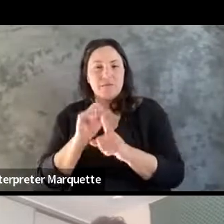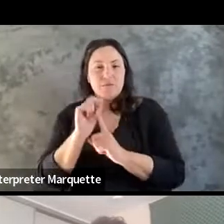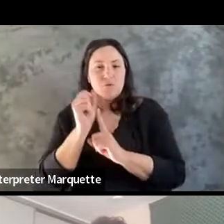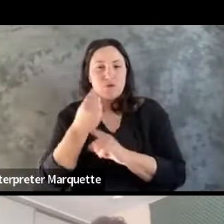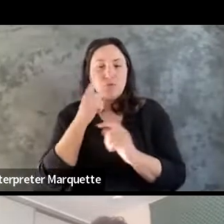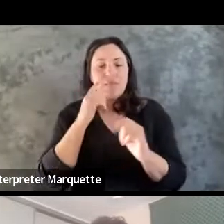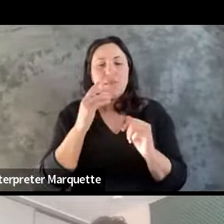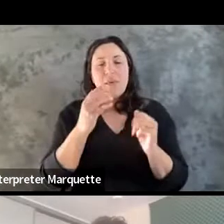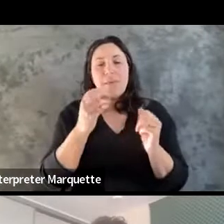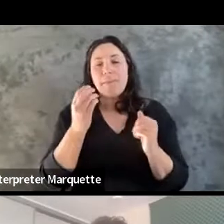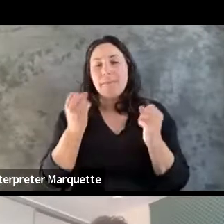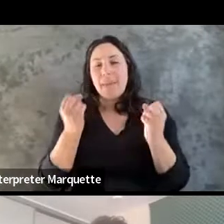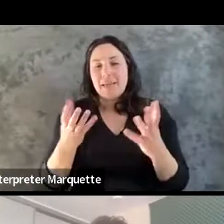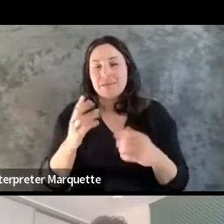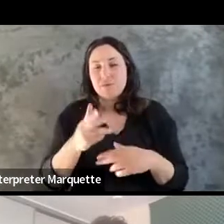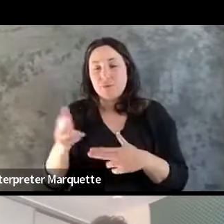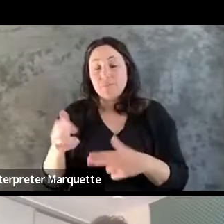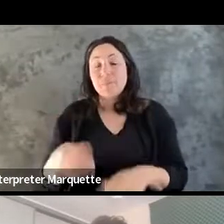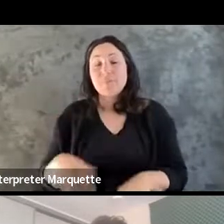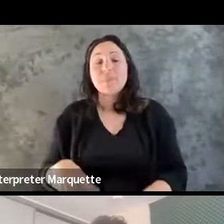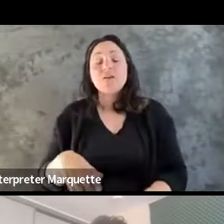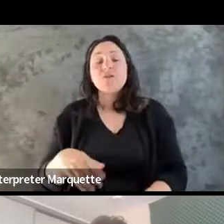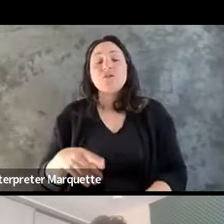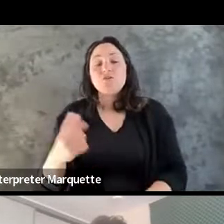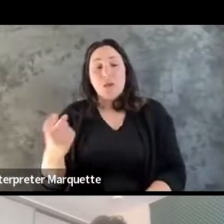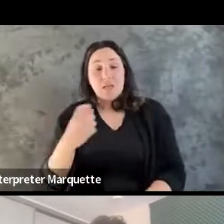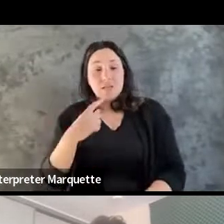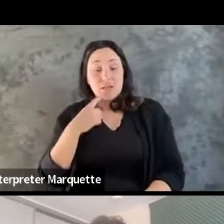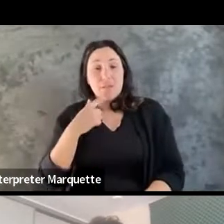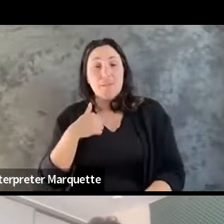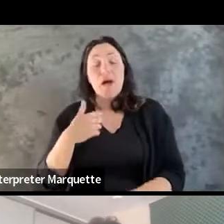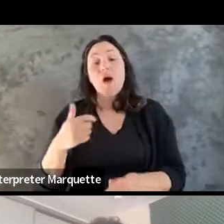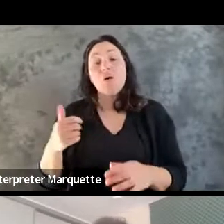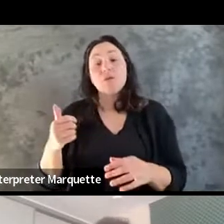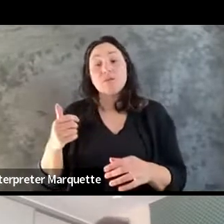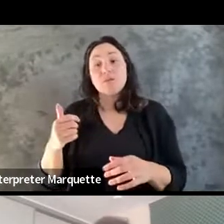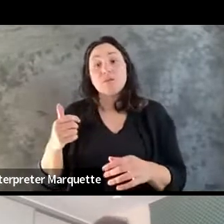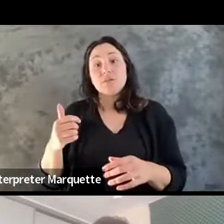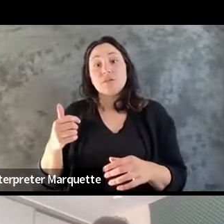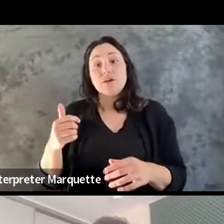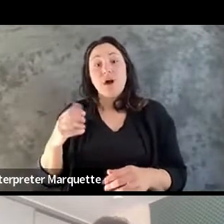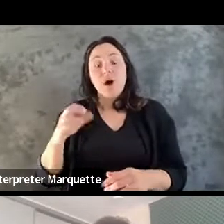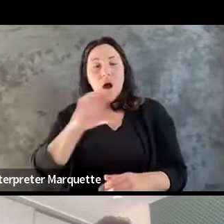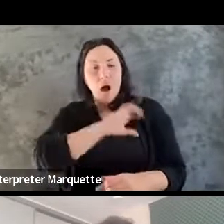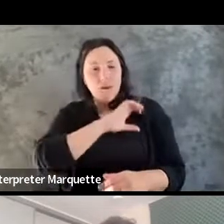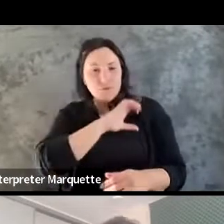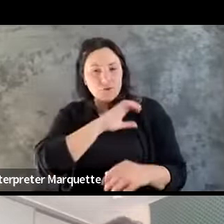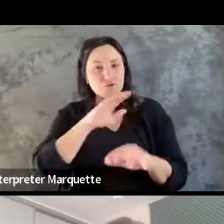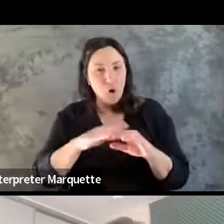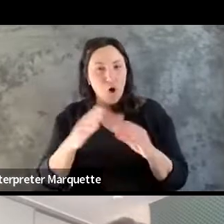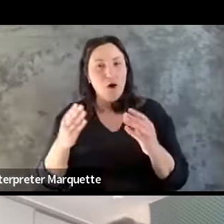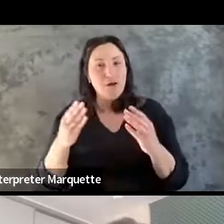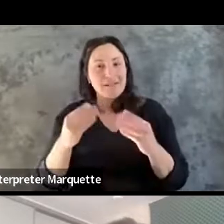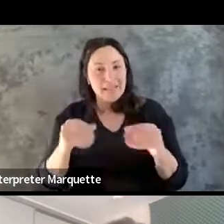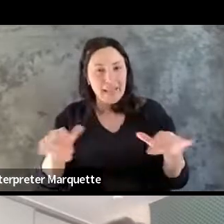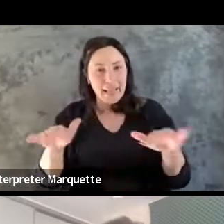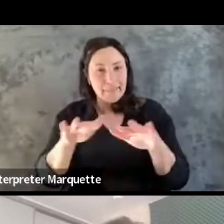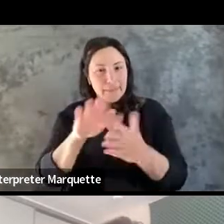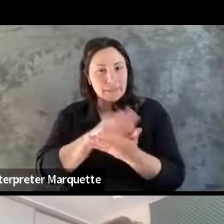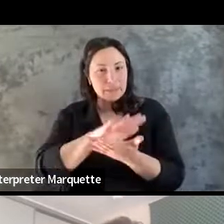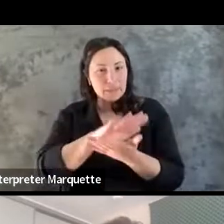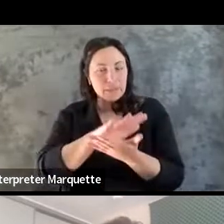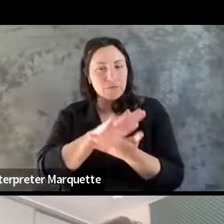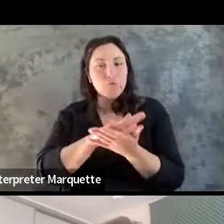the question around armed officers on campus. So we typically get that when there's